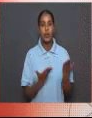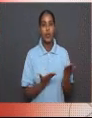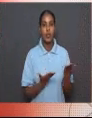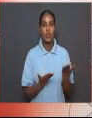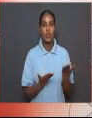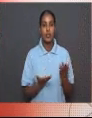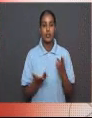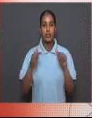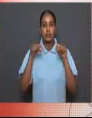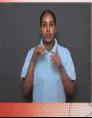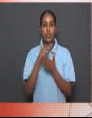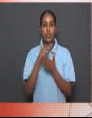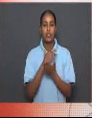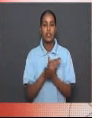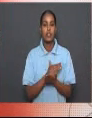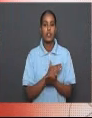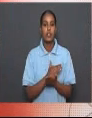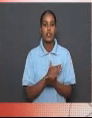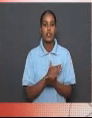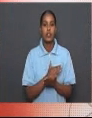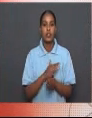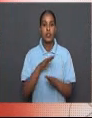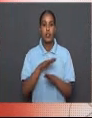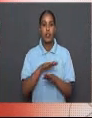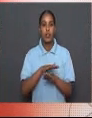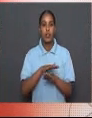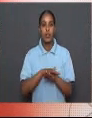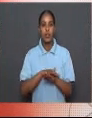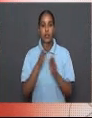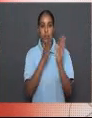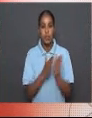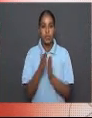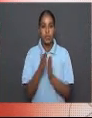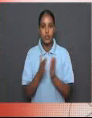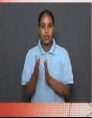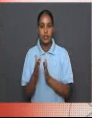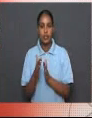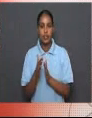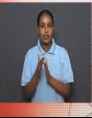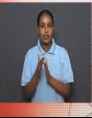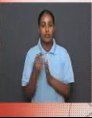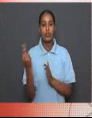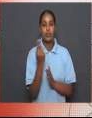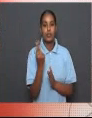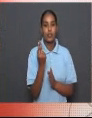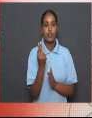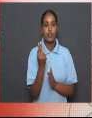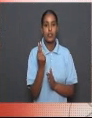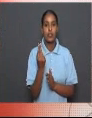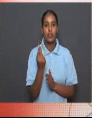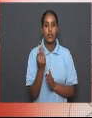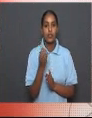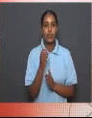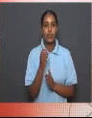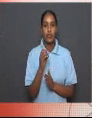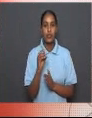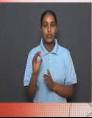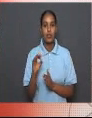Welcome to today's lesson on the preparation and uses